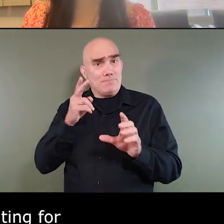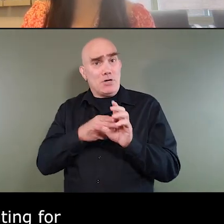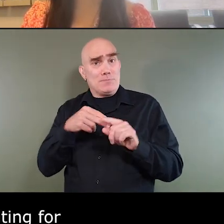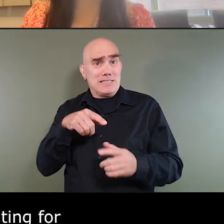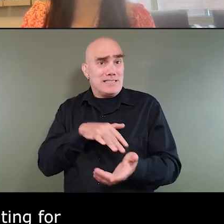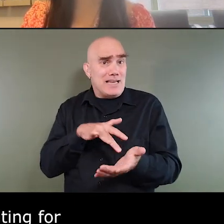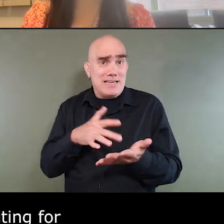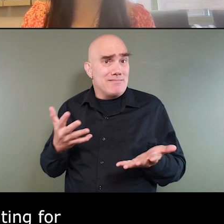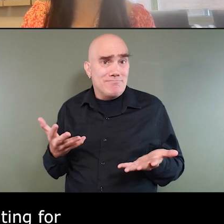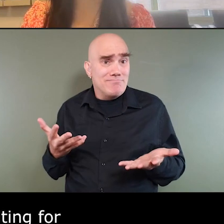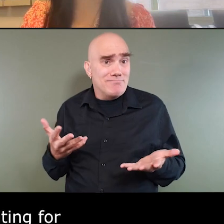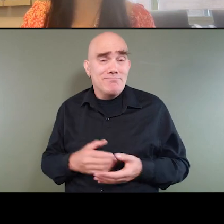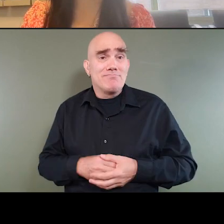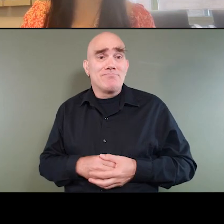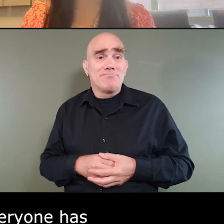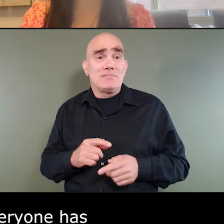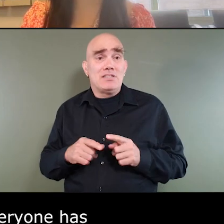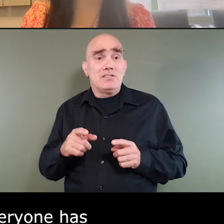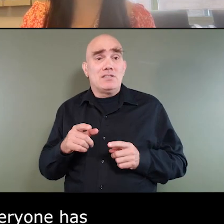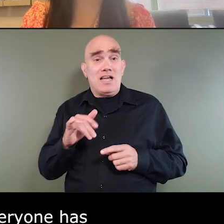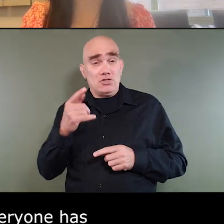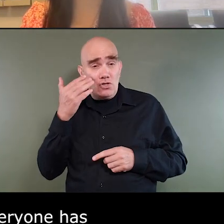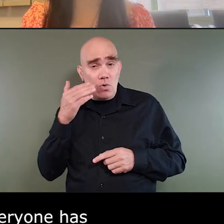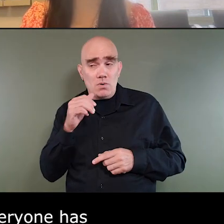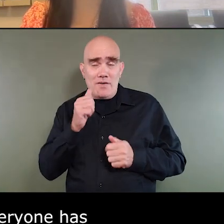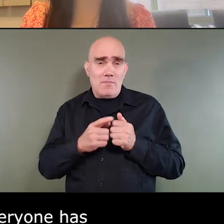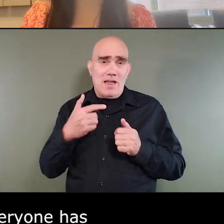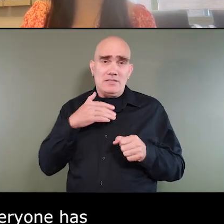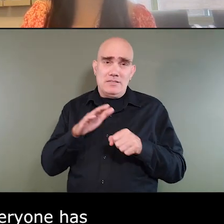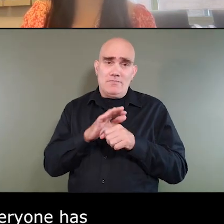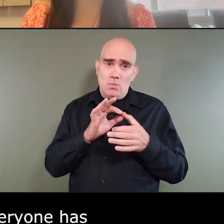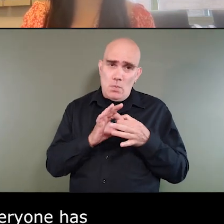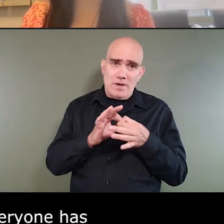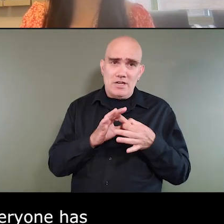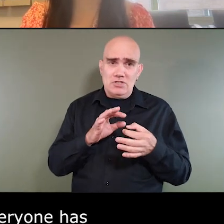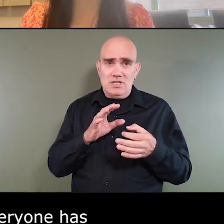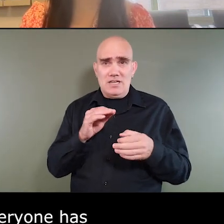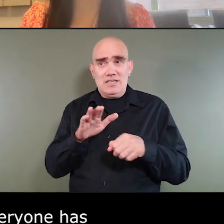for them to participate in this study. But as you know, like not everyone,